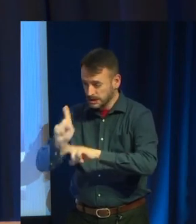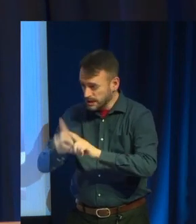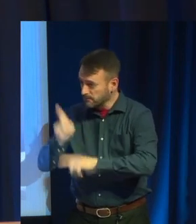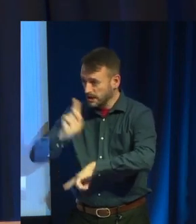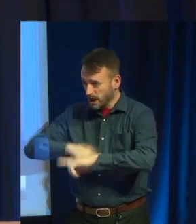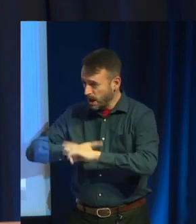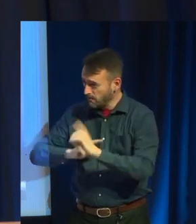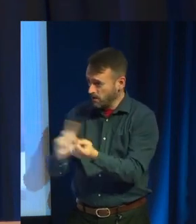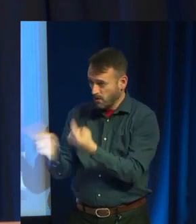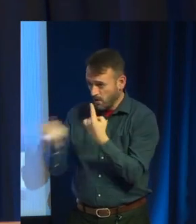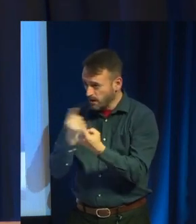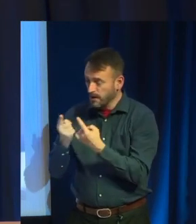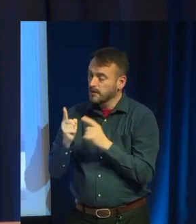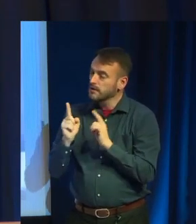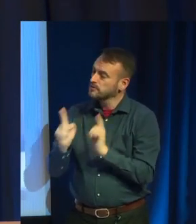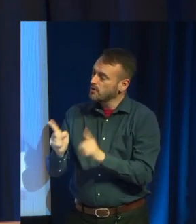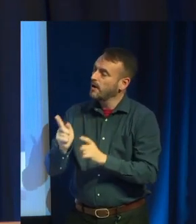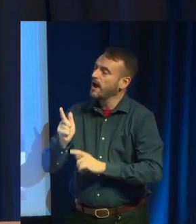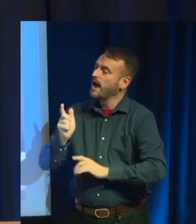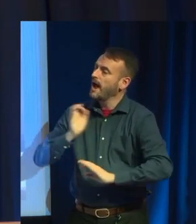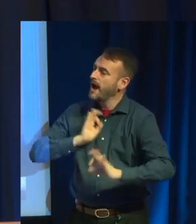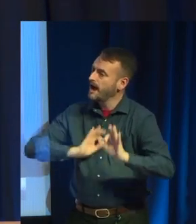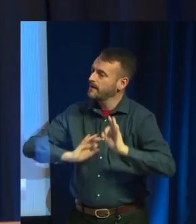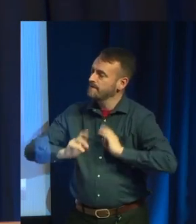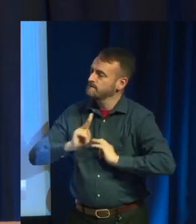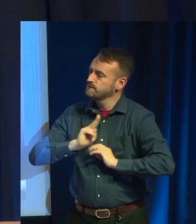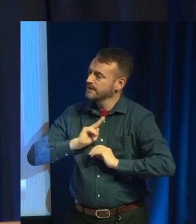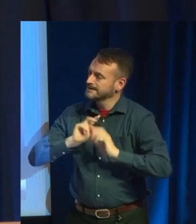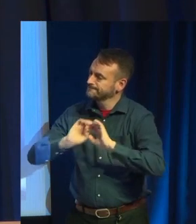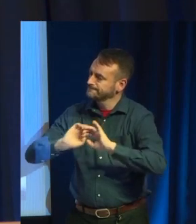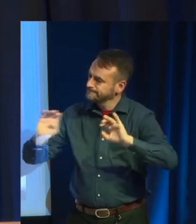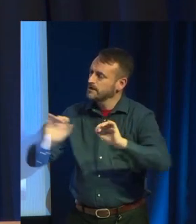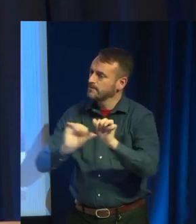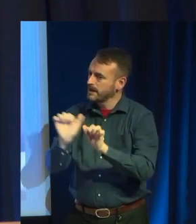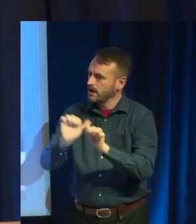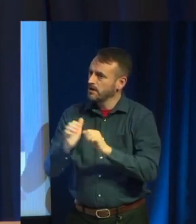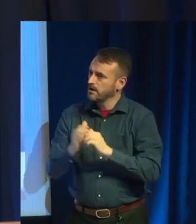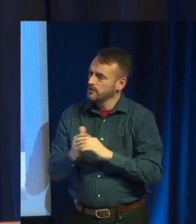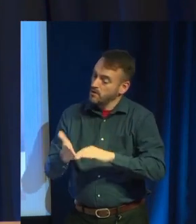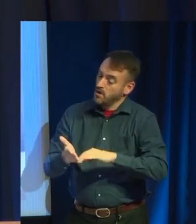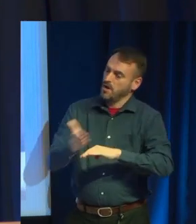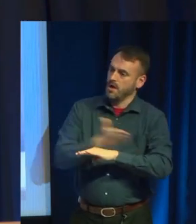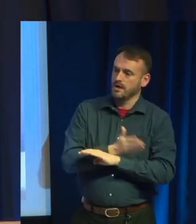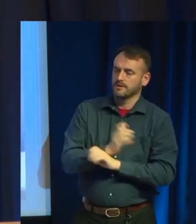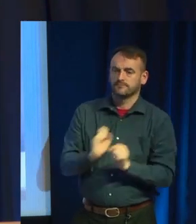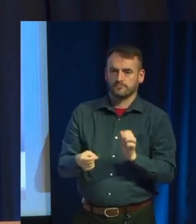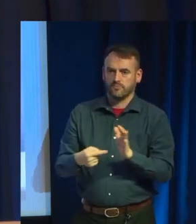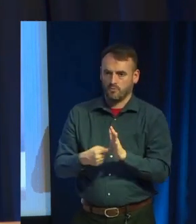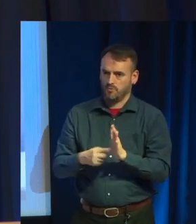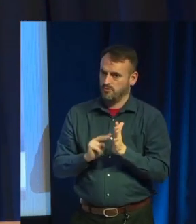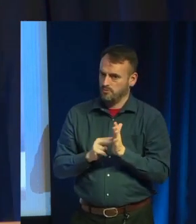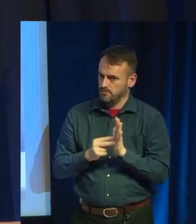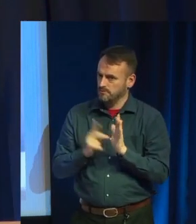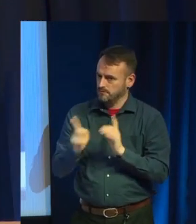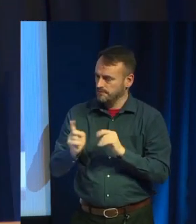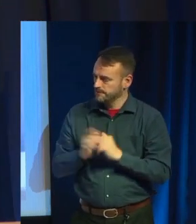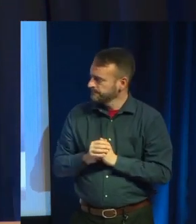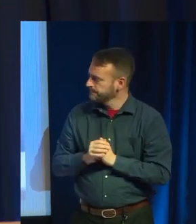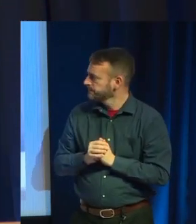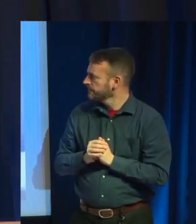And the earlier I started thinking about that, the better as well. And distinctive voices is obviously also